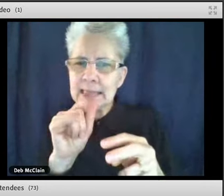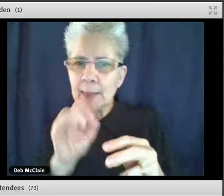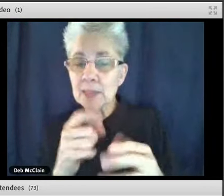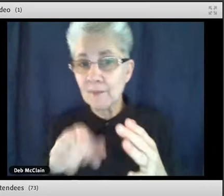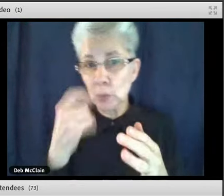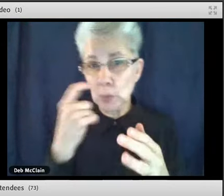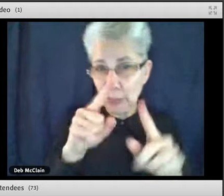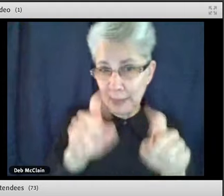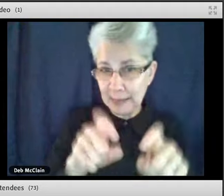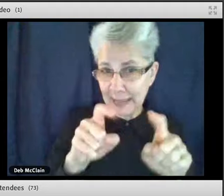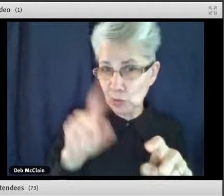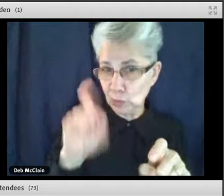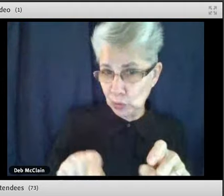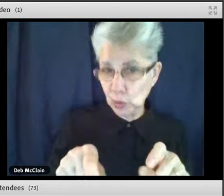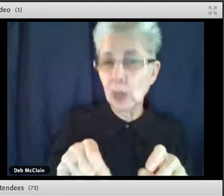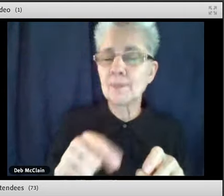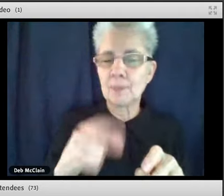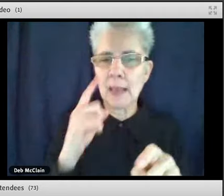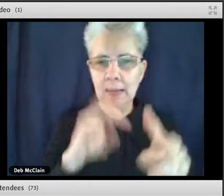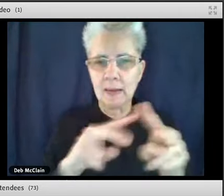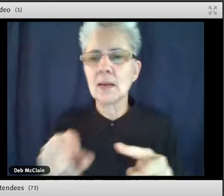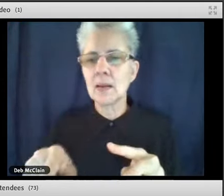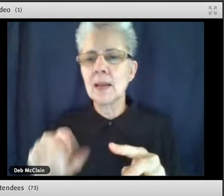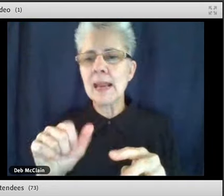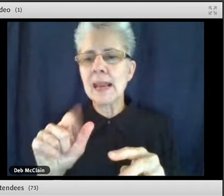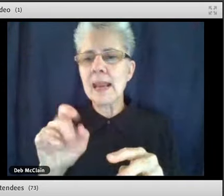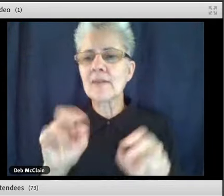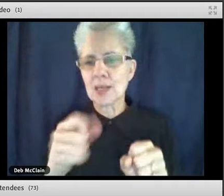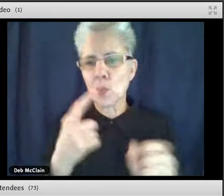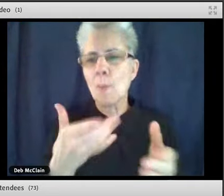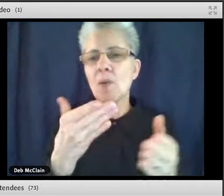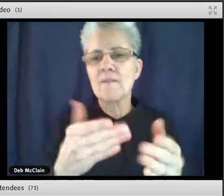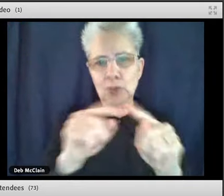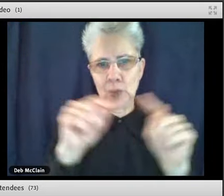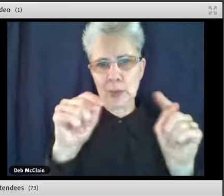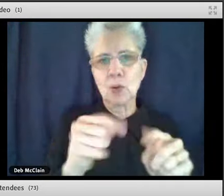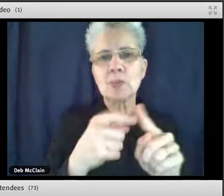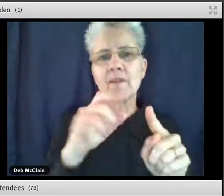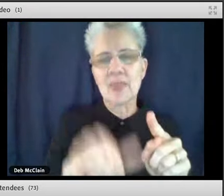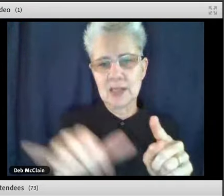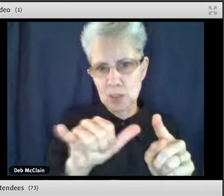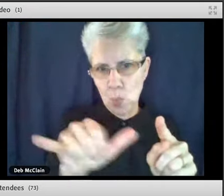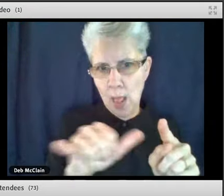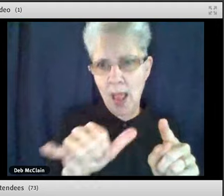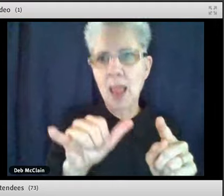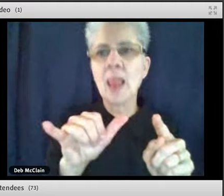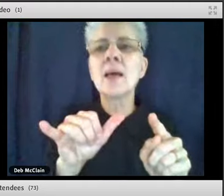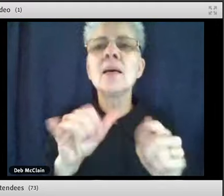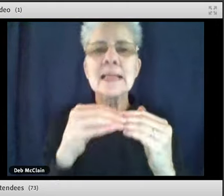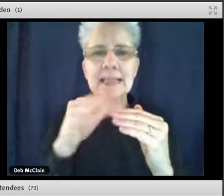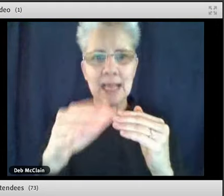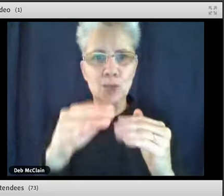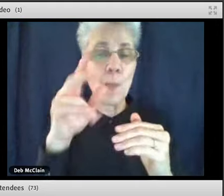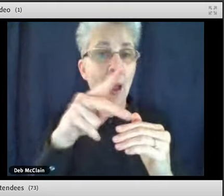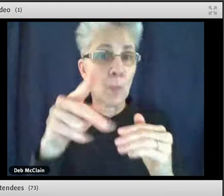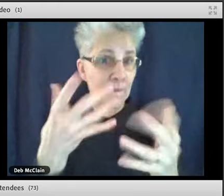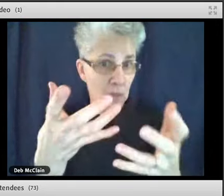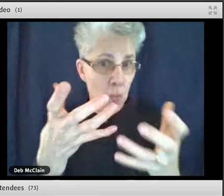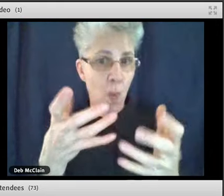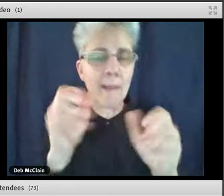need to get tested. Yes, Nevin, we are going to provide transcripts of this. I can also send you the PowerPoint if you'd